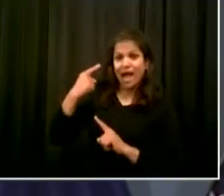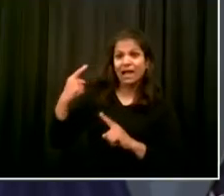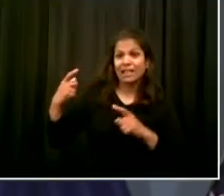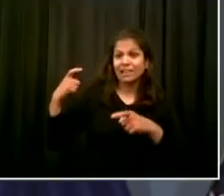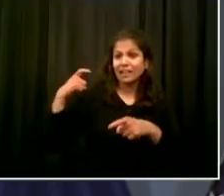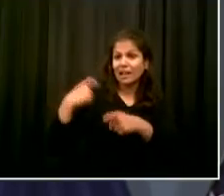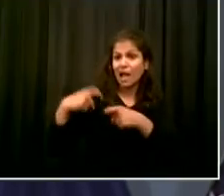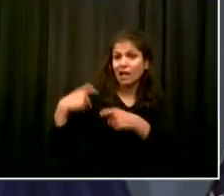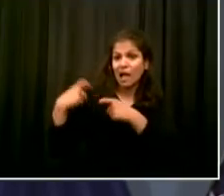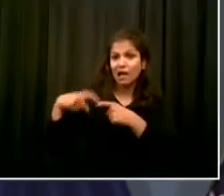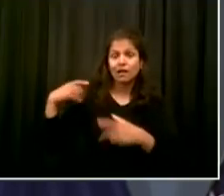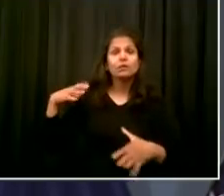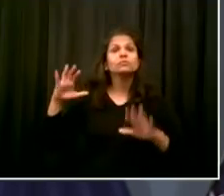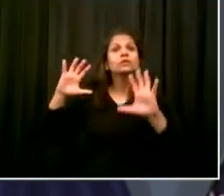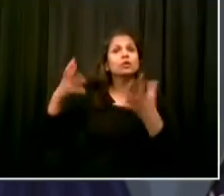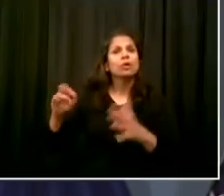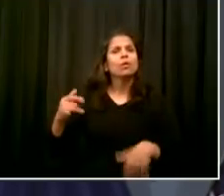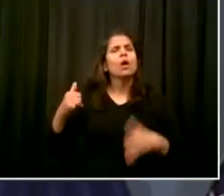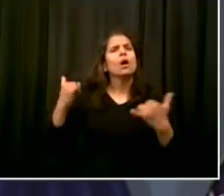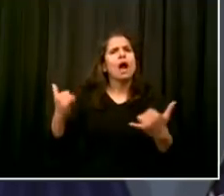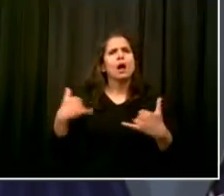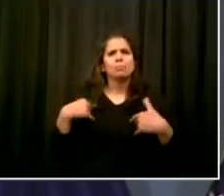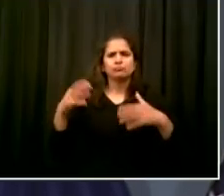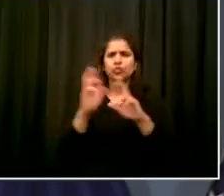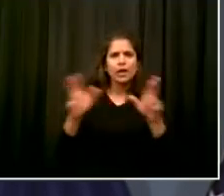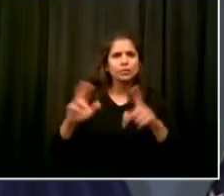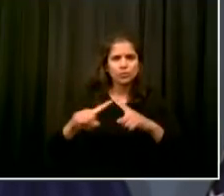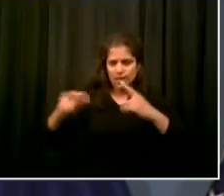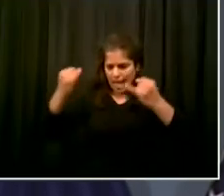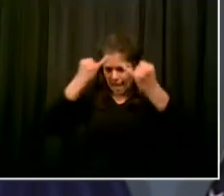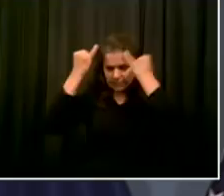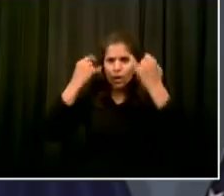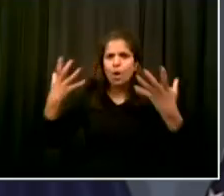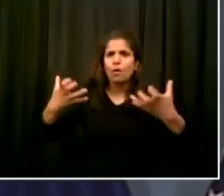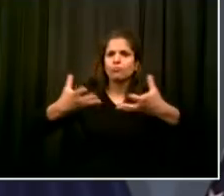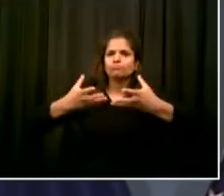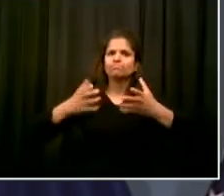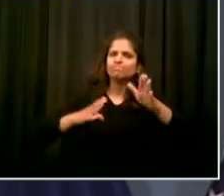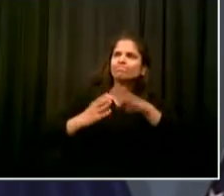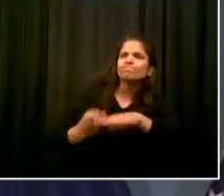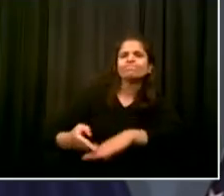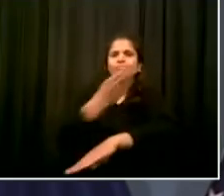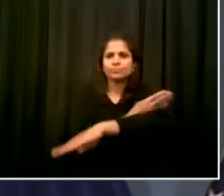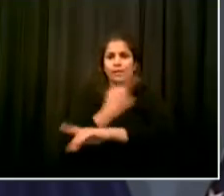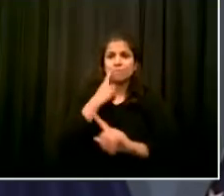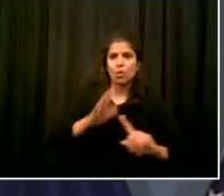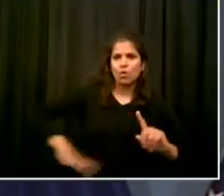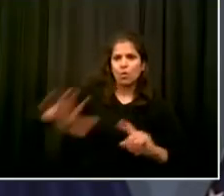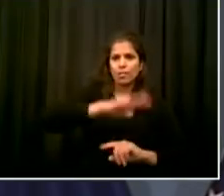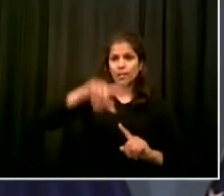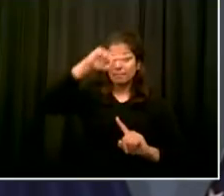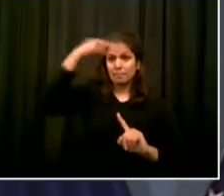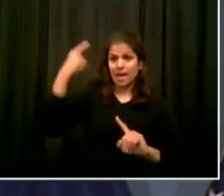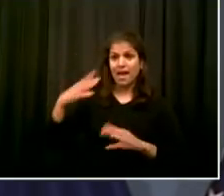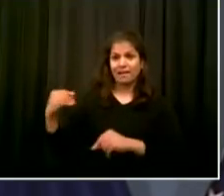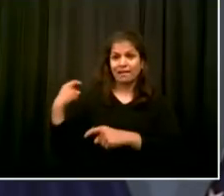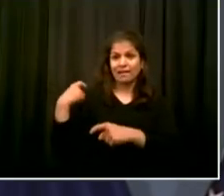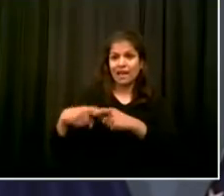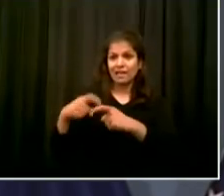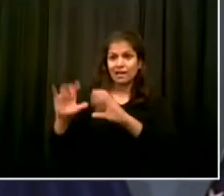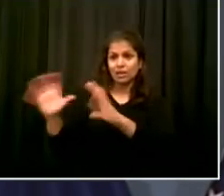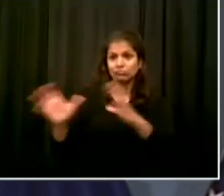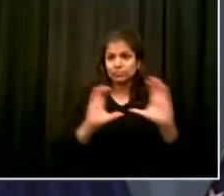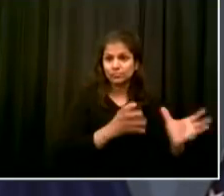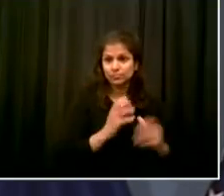us today. I was just with him in Cambria Heights just a few days ago. And this is a man who does so much for the community. In that case,